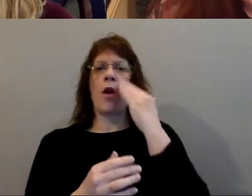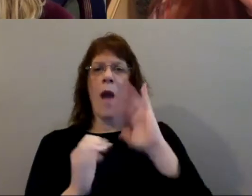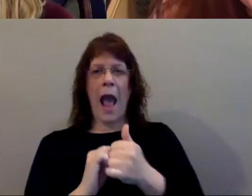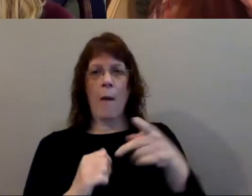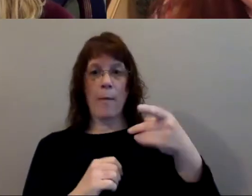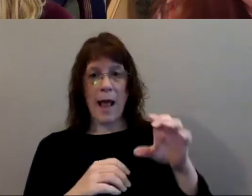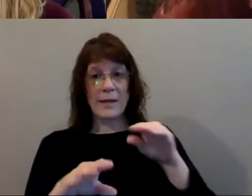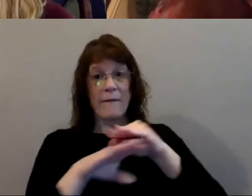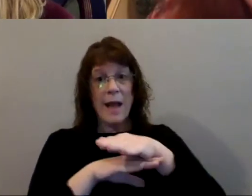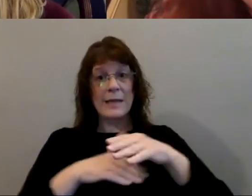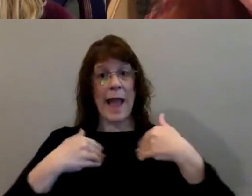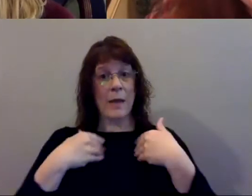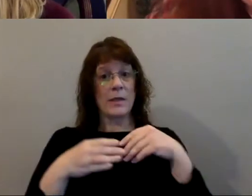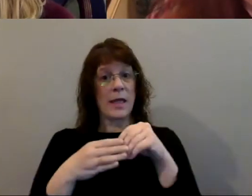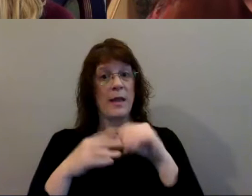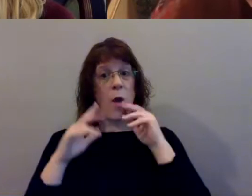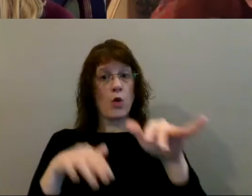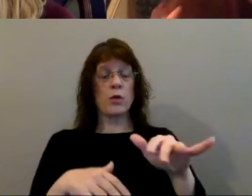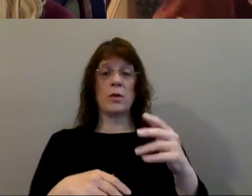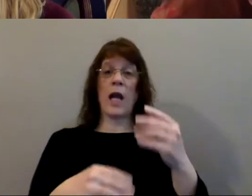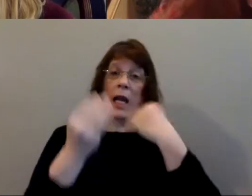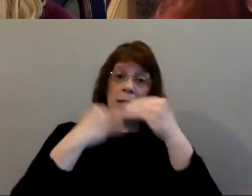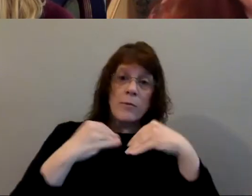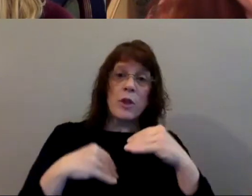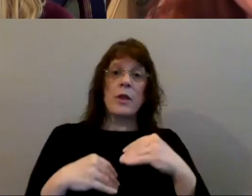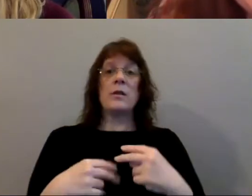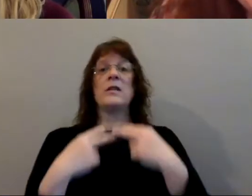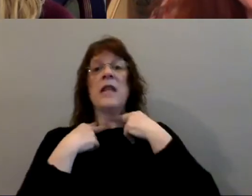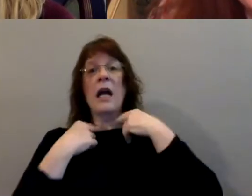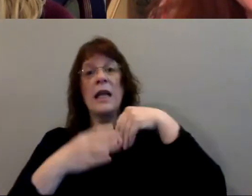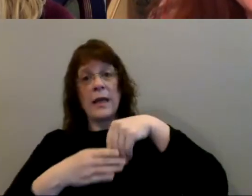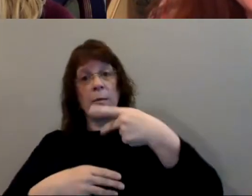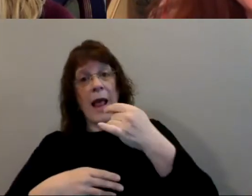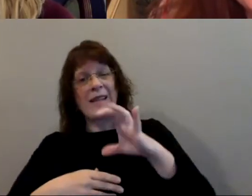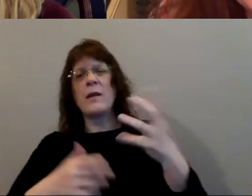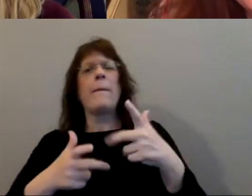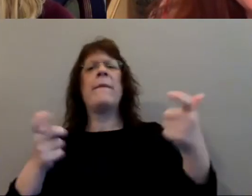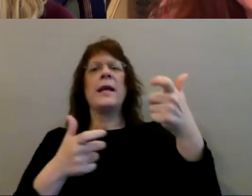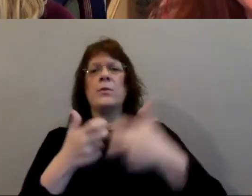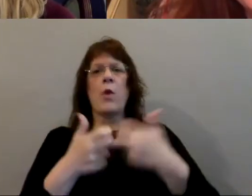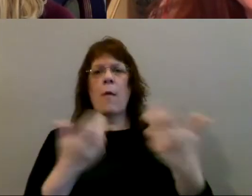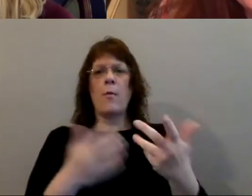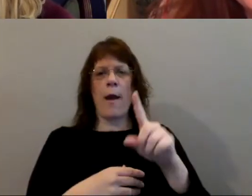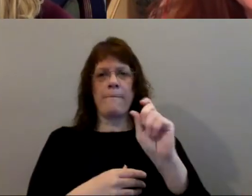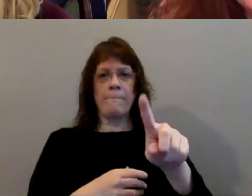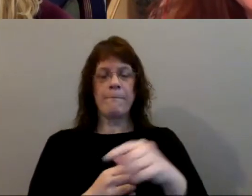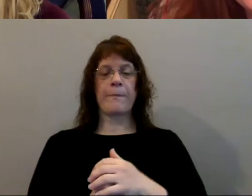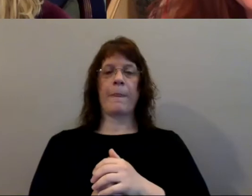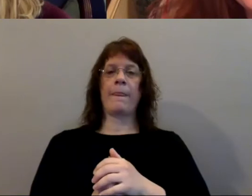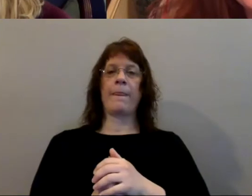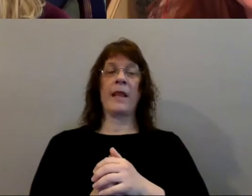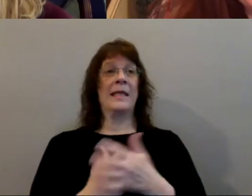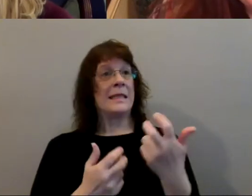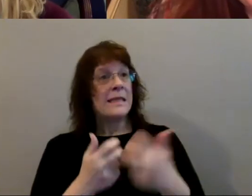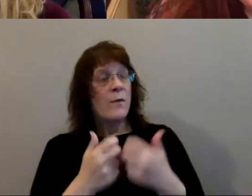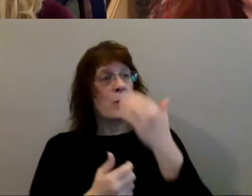it consumption, getting caught on the plastic? Like, what's the biggest problem? It's hard to know what the biggest problem is, just because